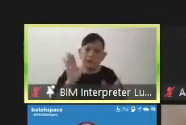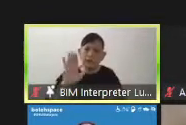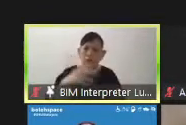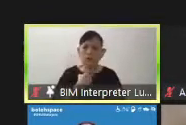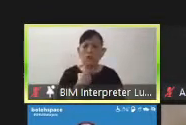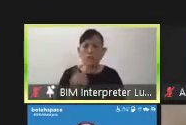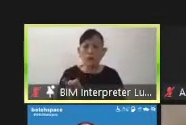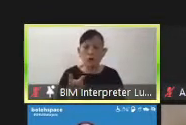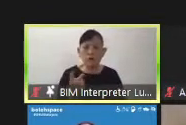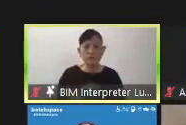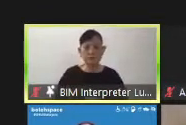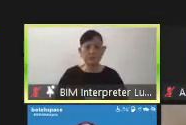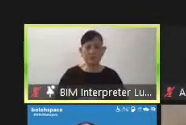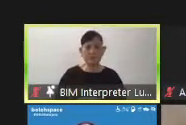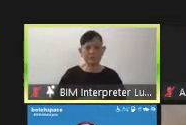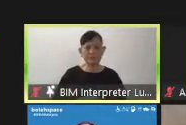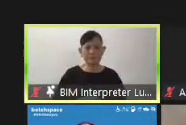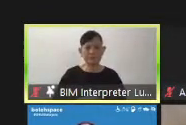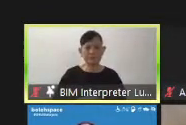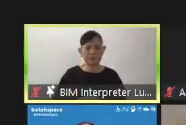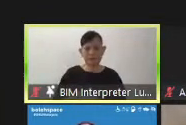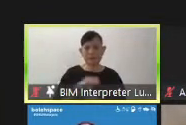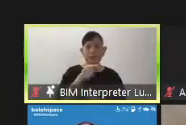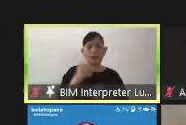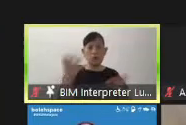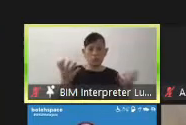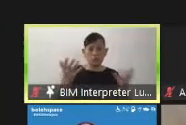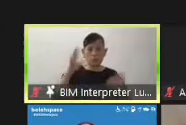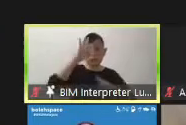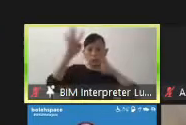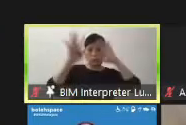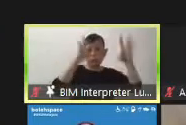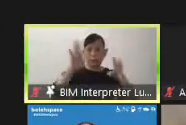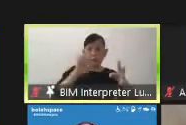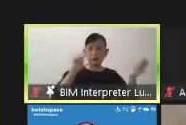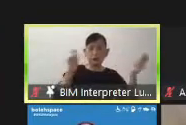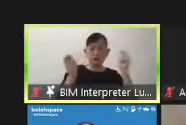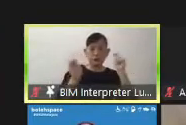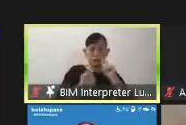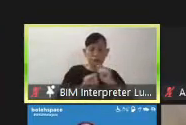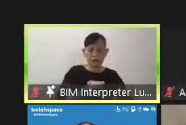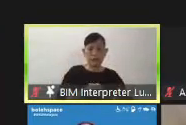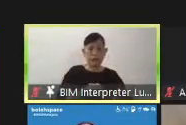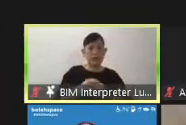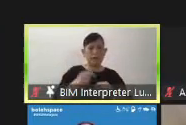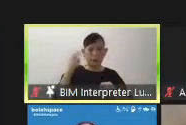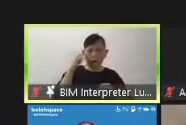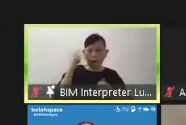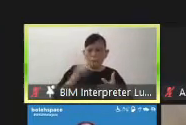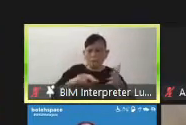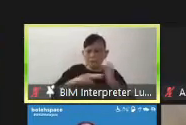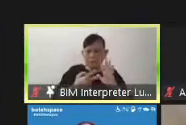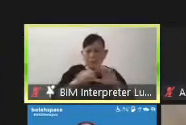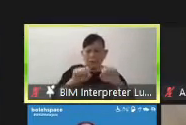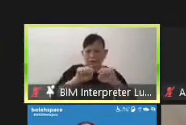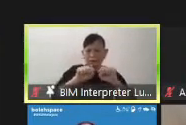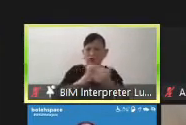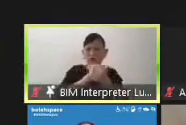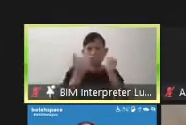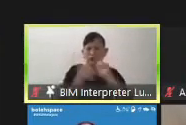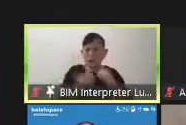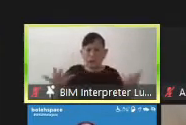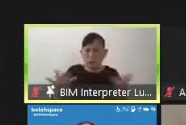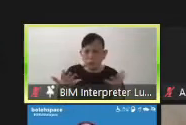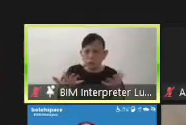think when we talk about wanting to create change, it is important to break down what change means.